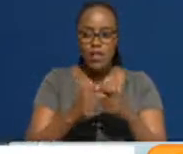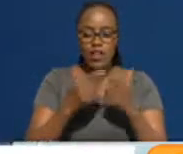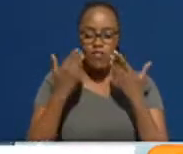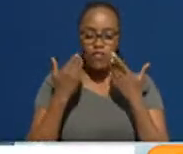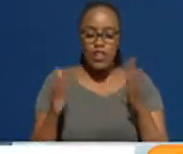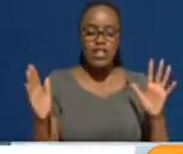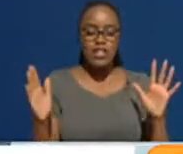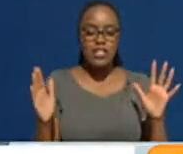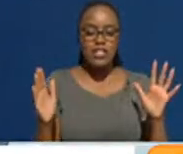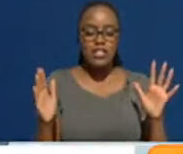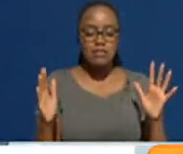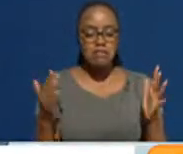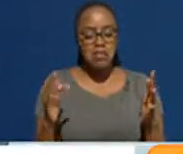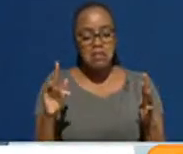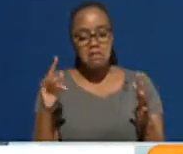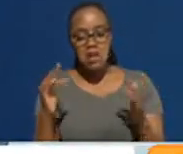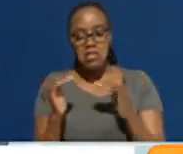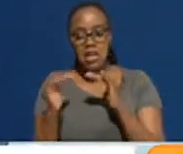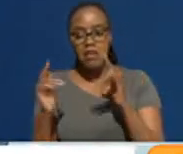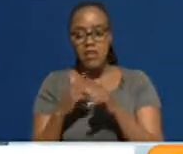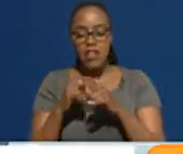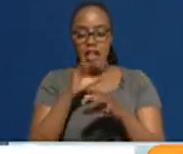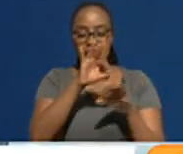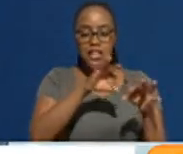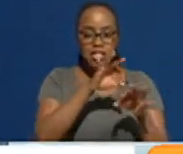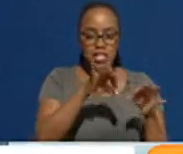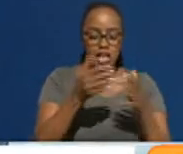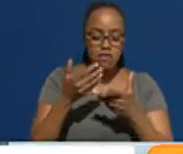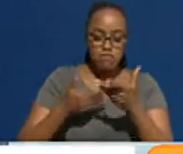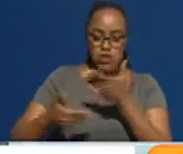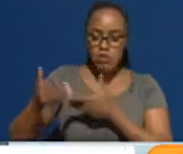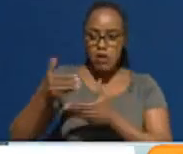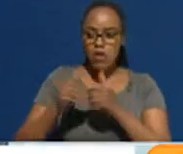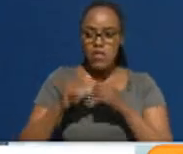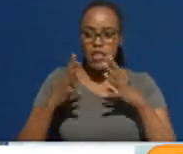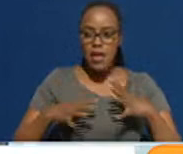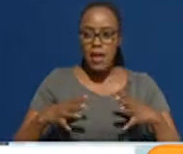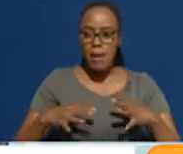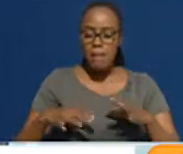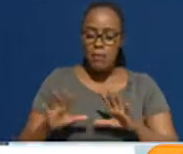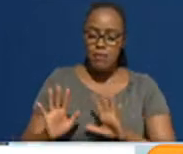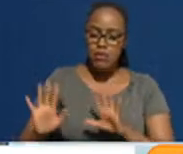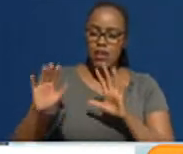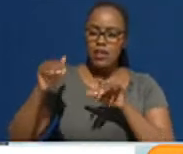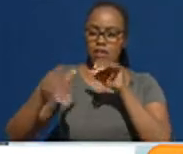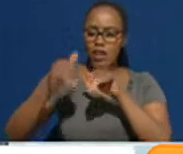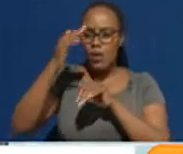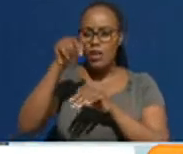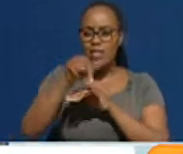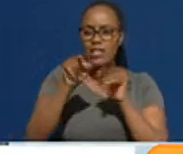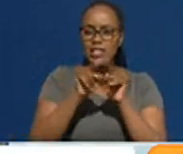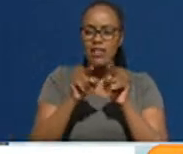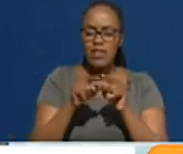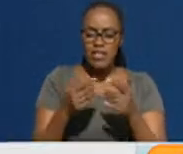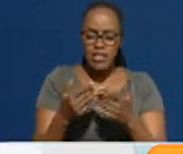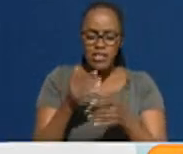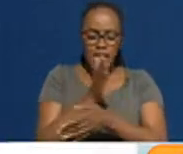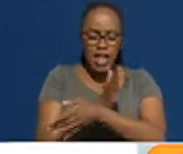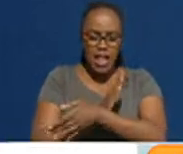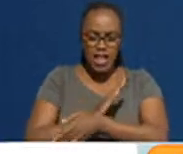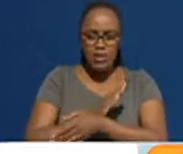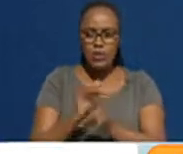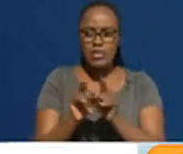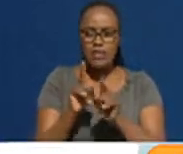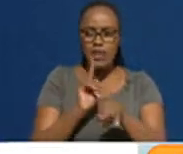over. Have those cups of tea, engage. People should leave those elections because this thing is like a wound. Sometimes when you